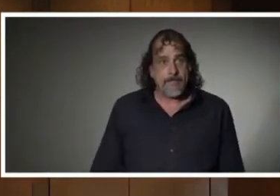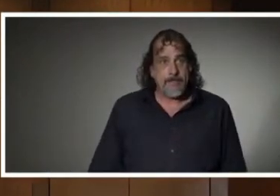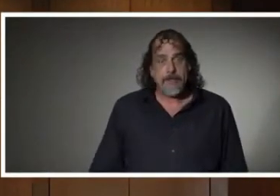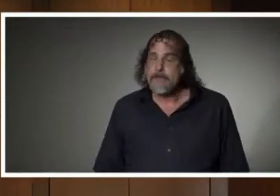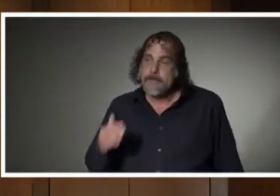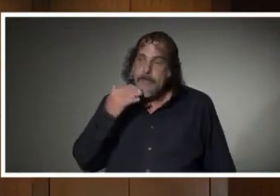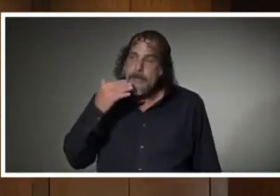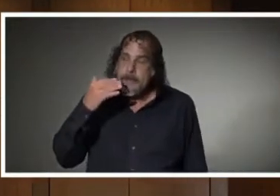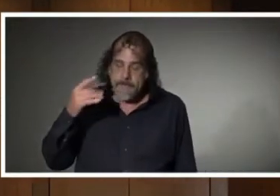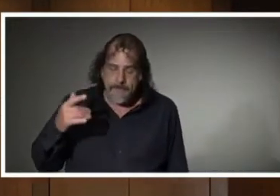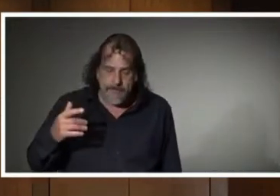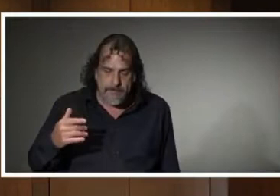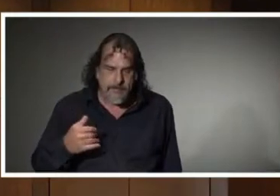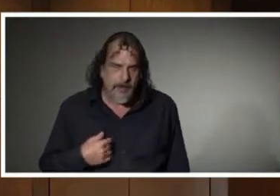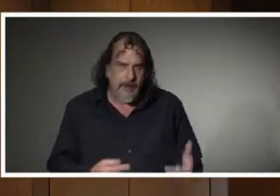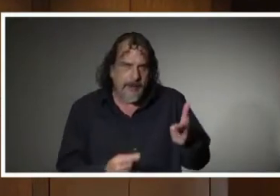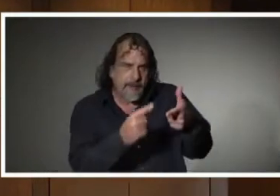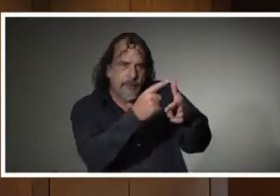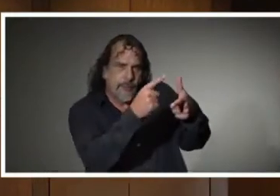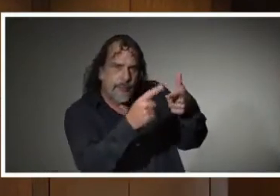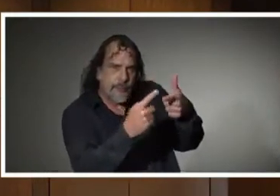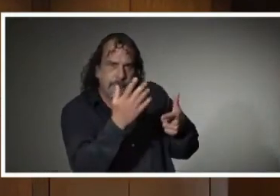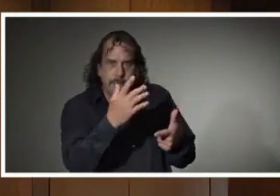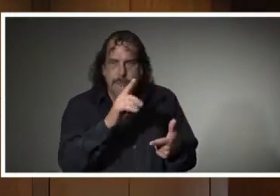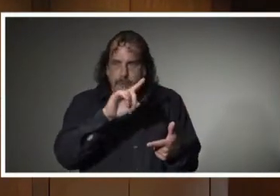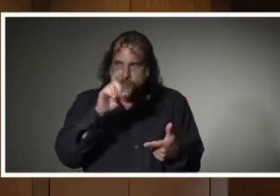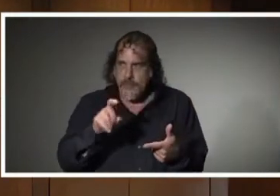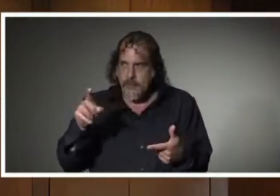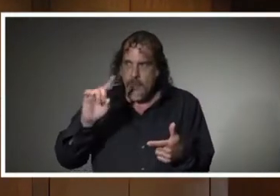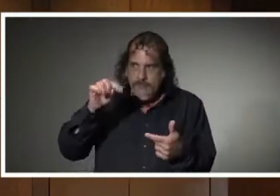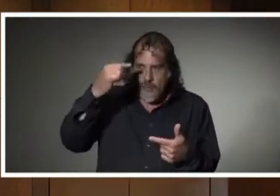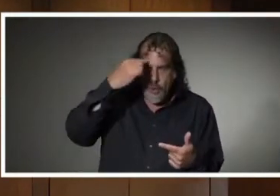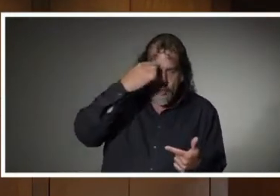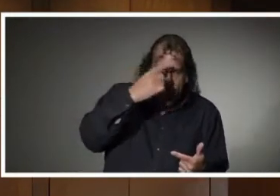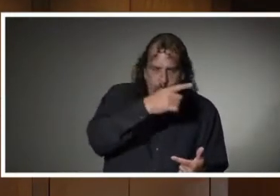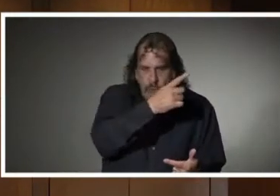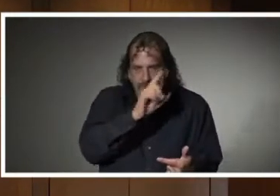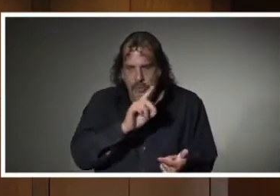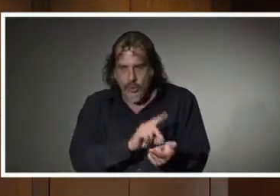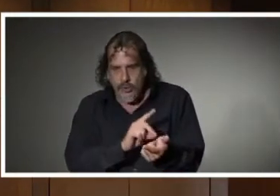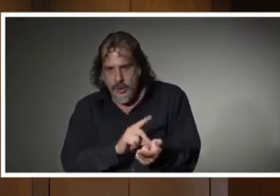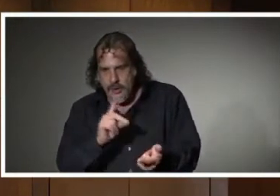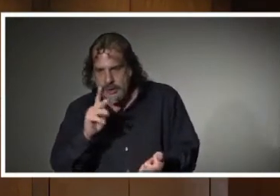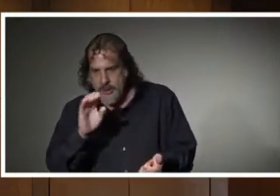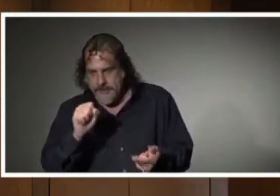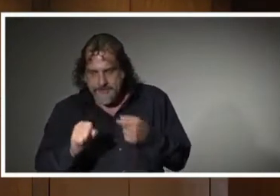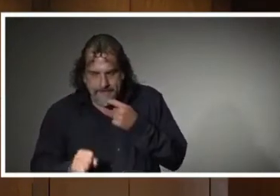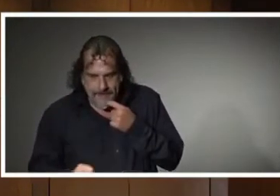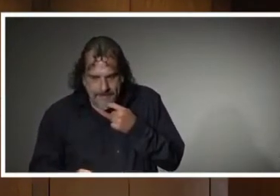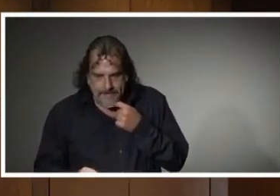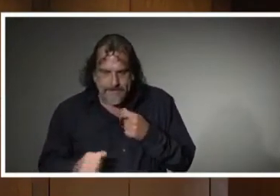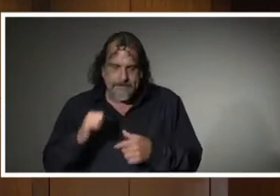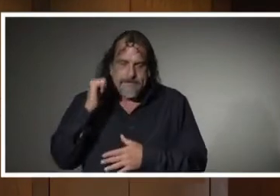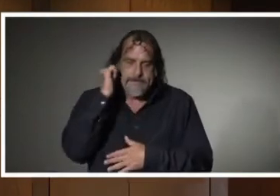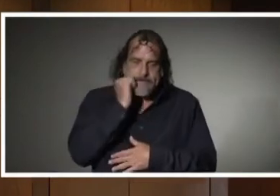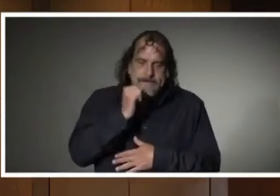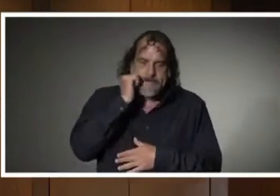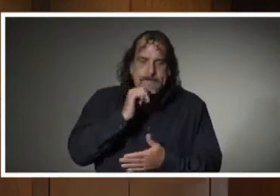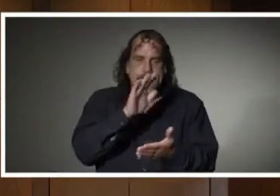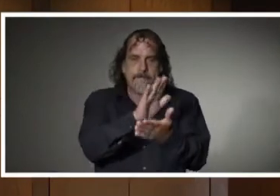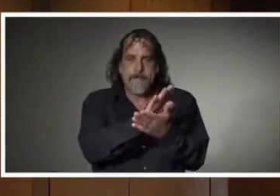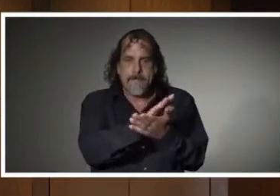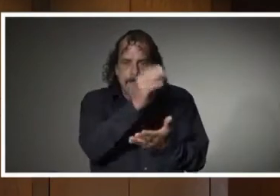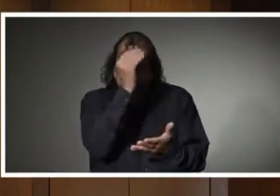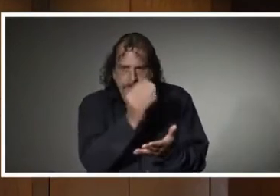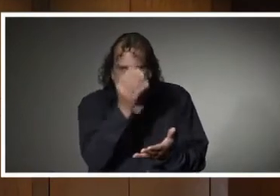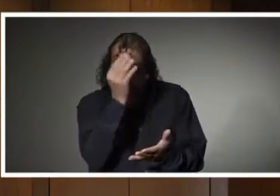Dave Elliott with WLOX has a question. Thank you, Renee. Kind of a two-part question here, one for the governor, one for Dr. Dobbs, perhaps. Day by day, schools are